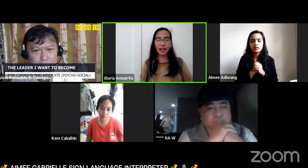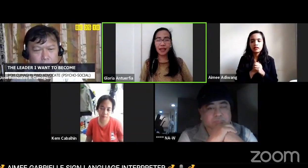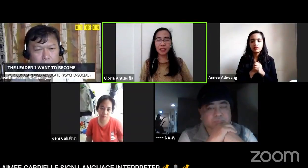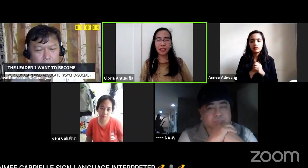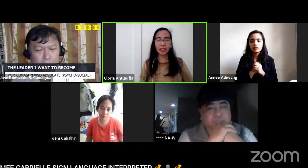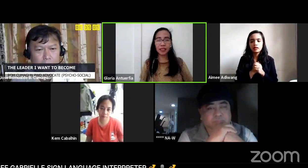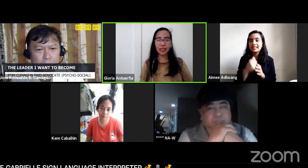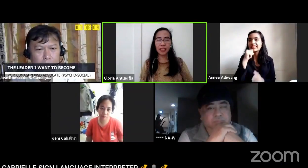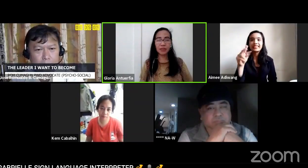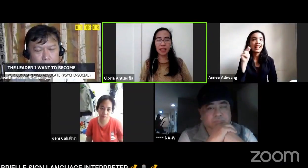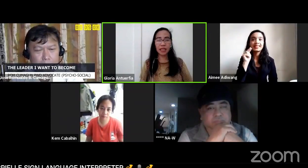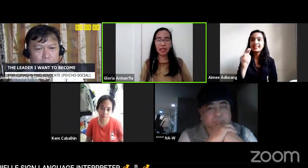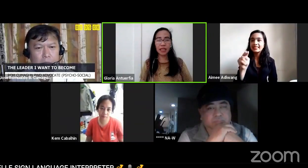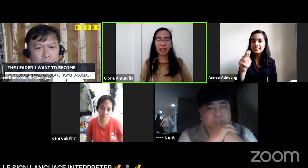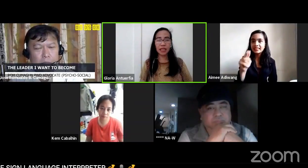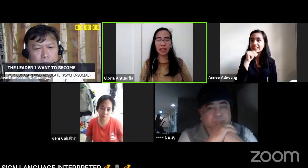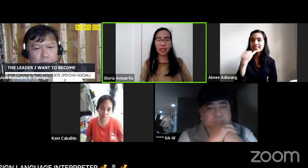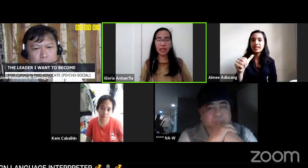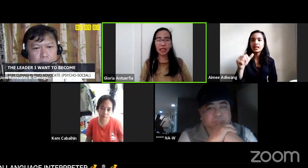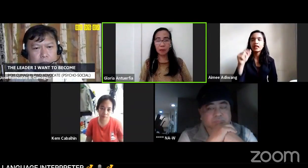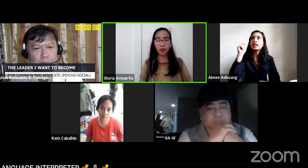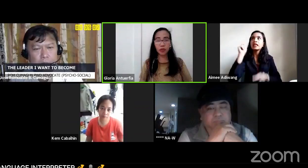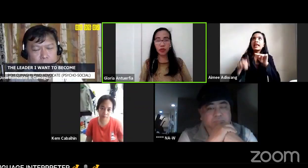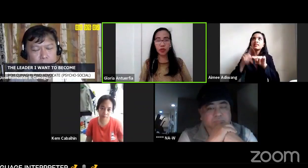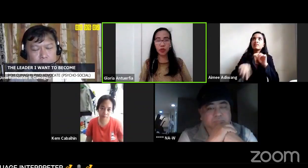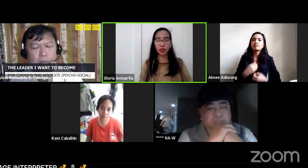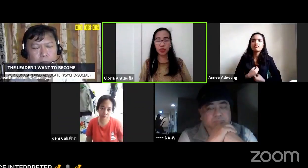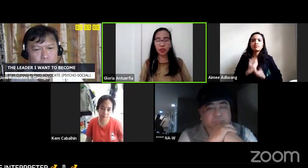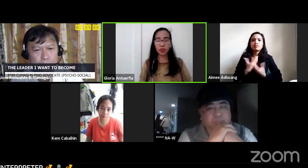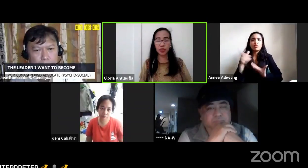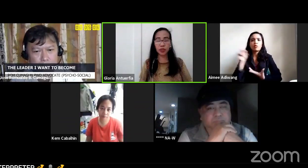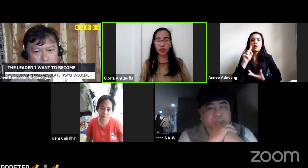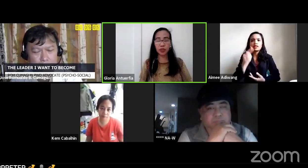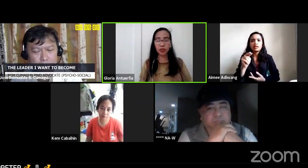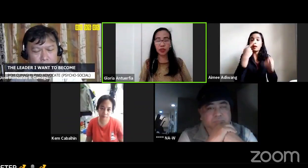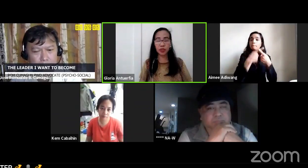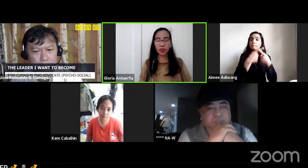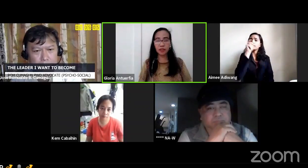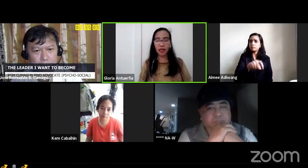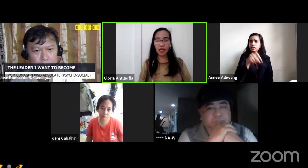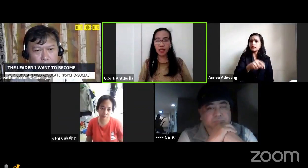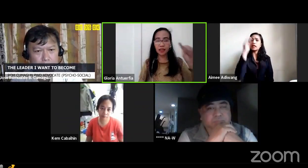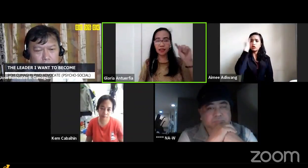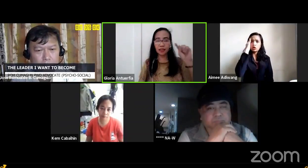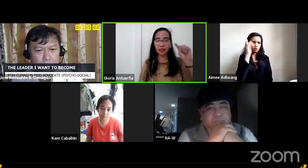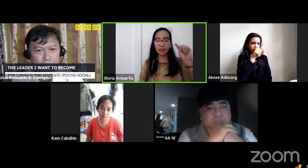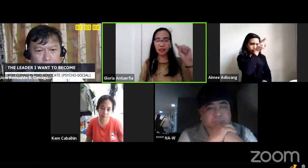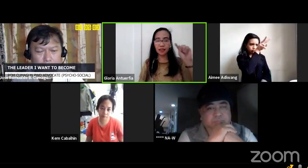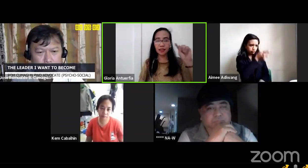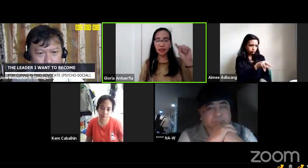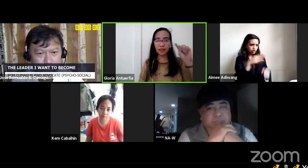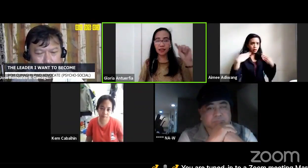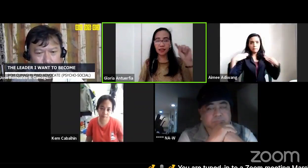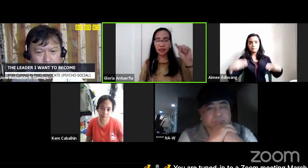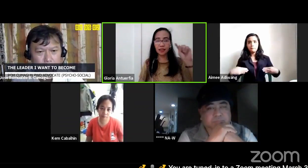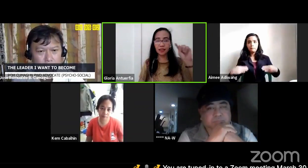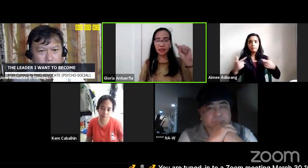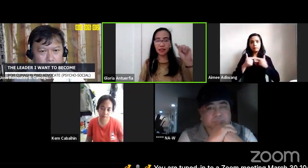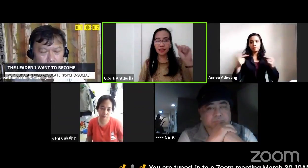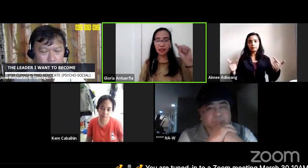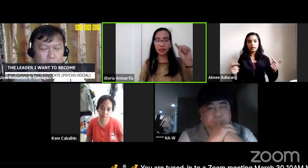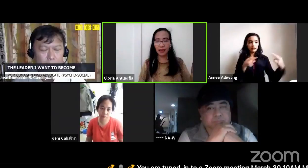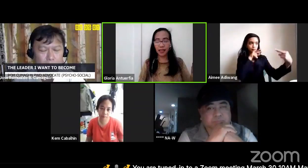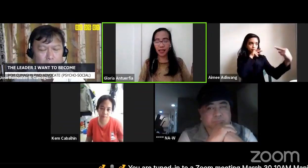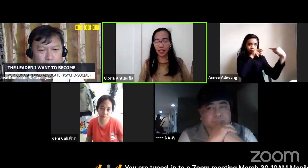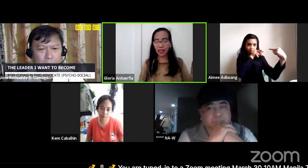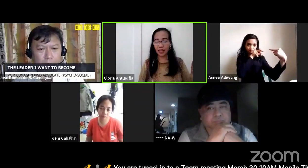hindi nila masabi yung kailangan nila. But you should know the body language and eye